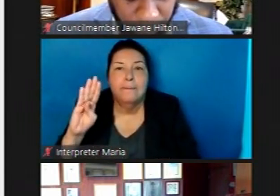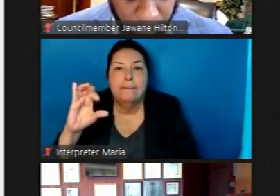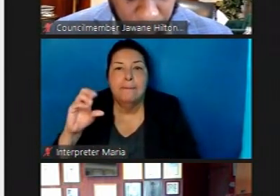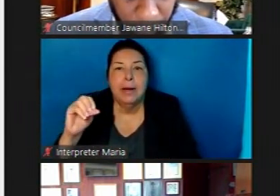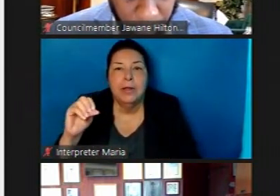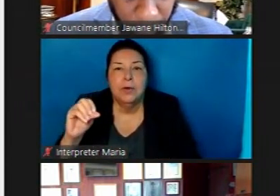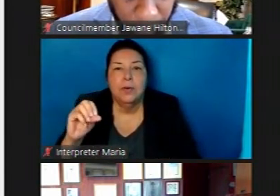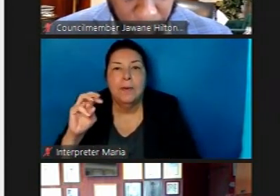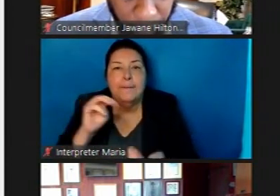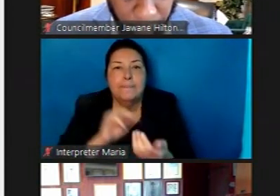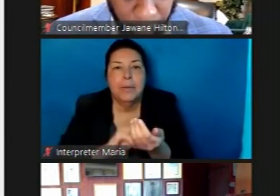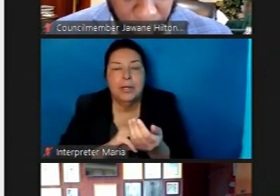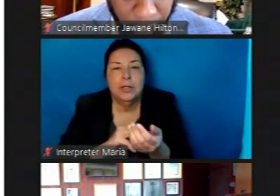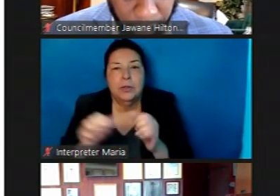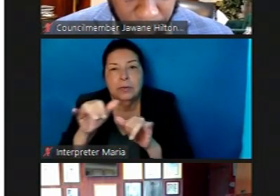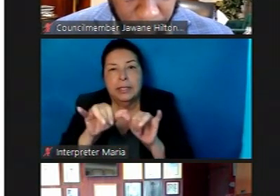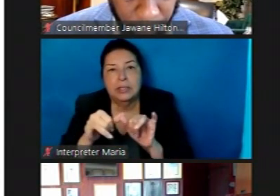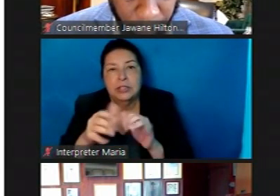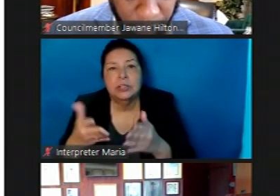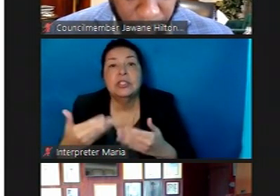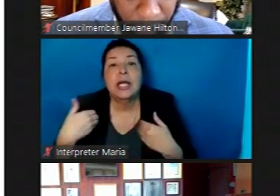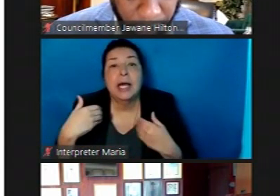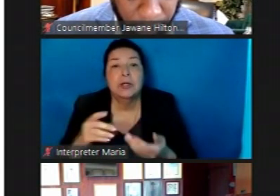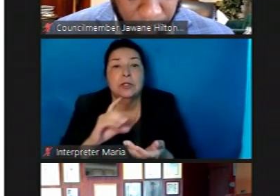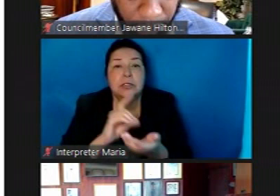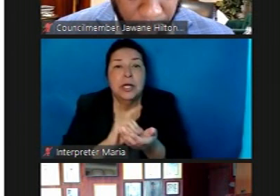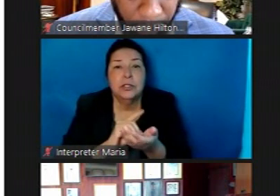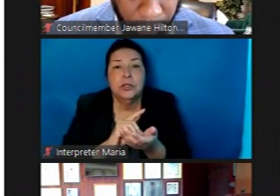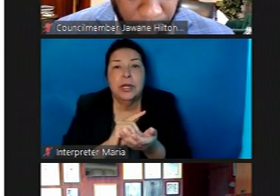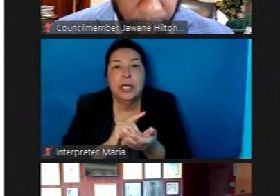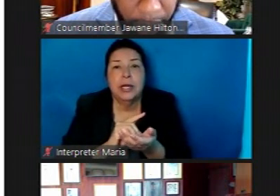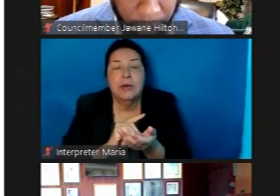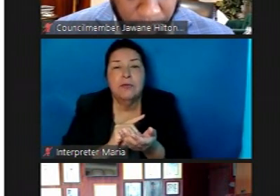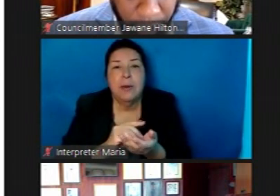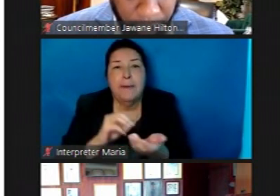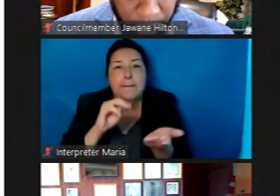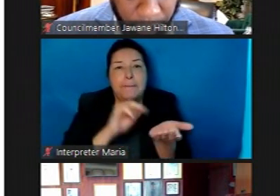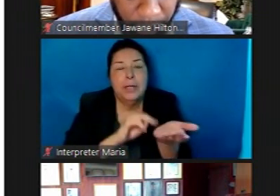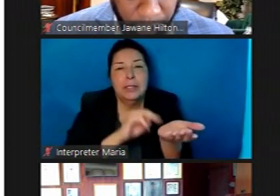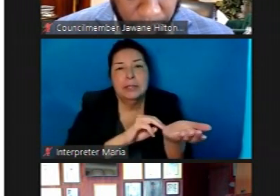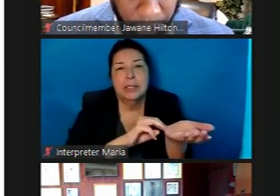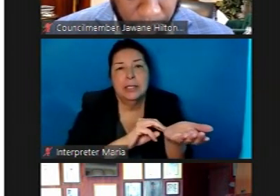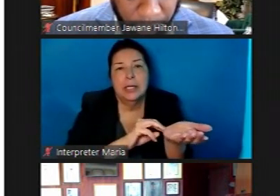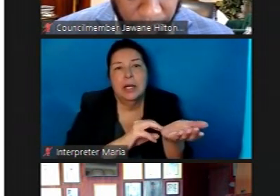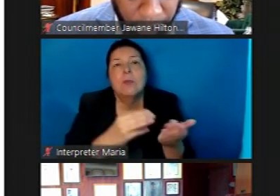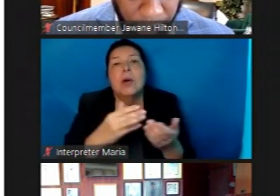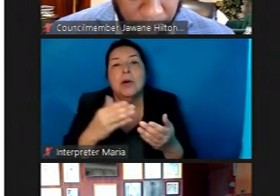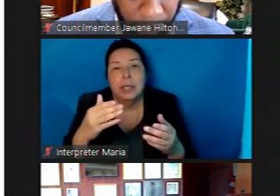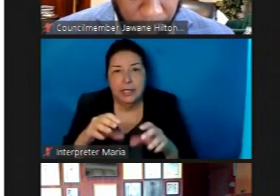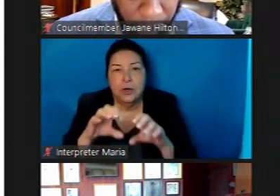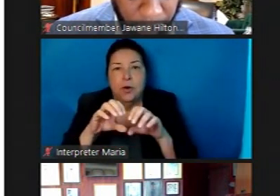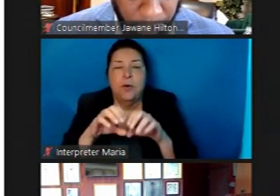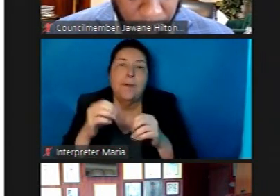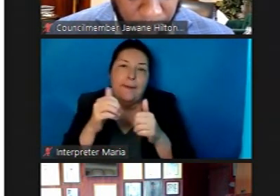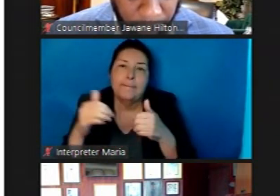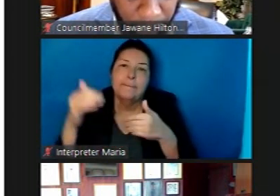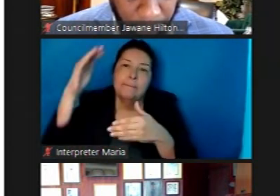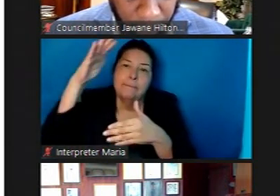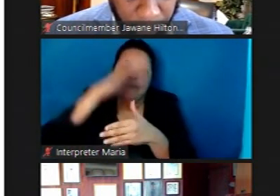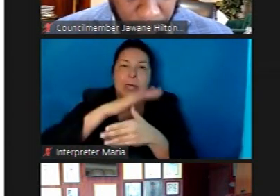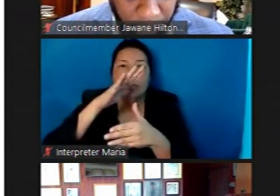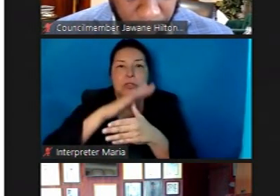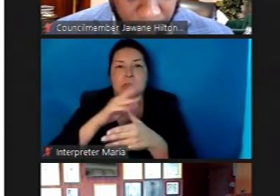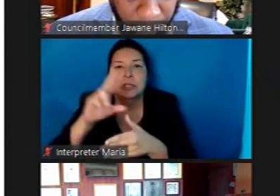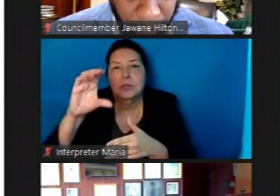her doctorate in medicine while receiving her master's of business administration at UCLA. Before starting her